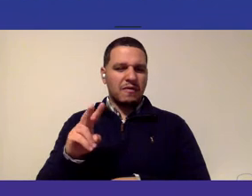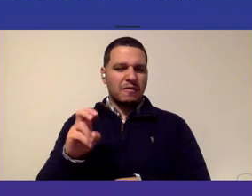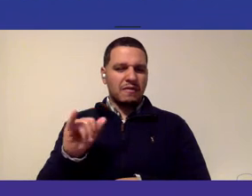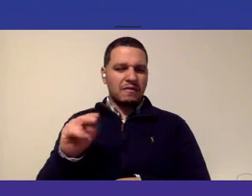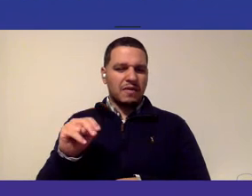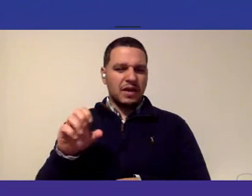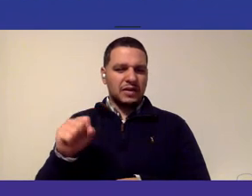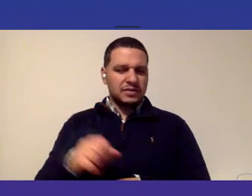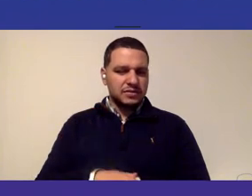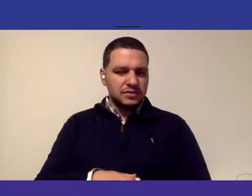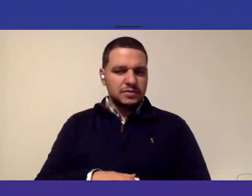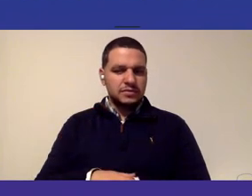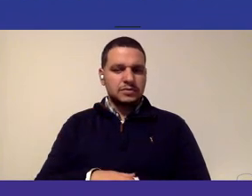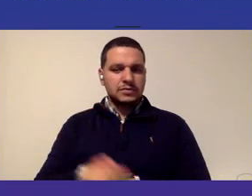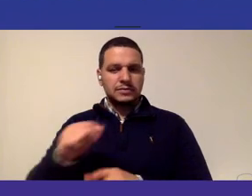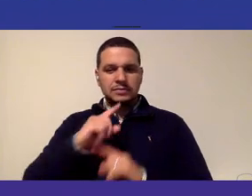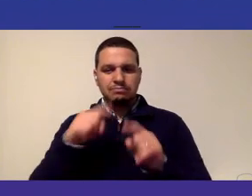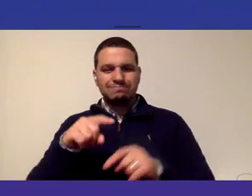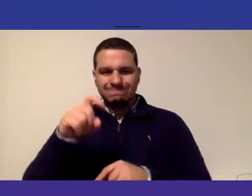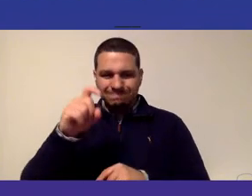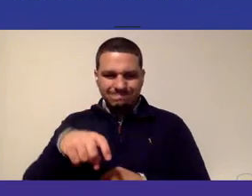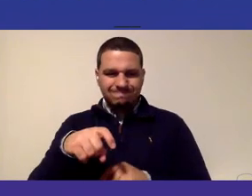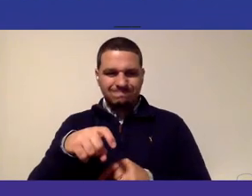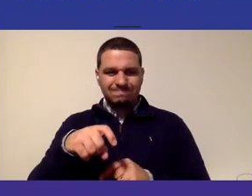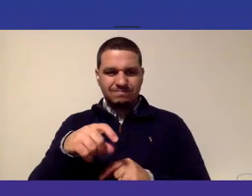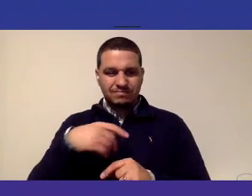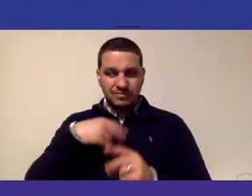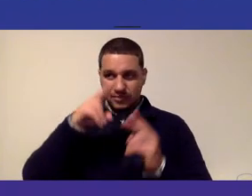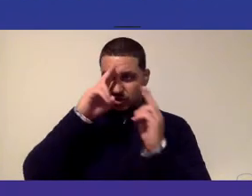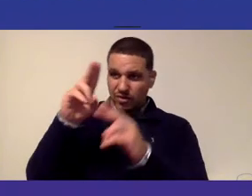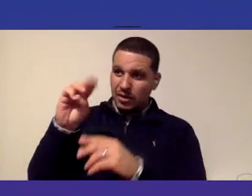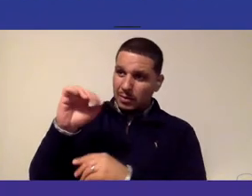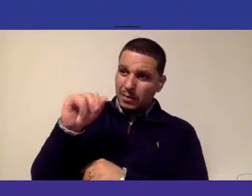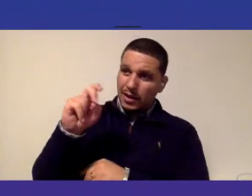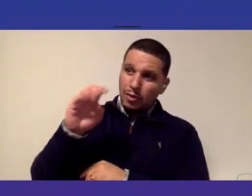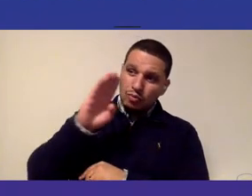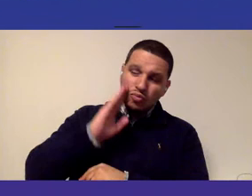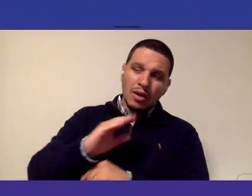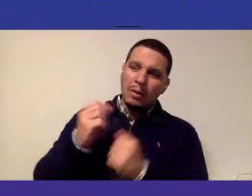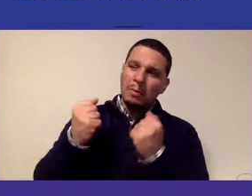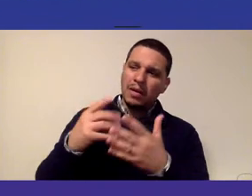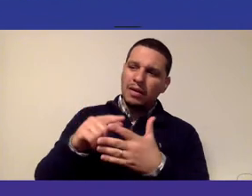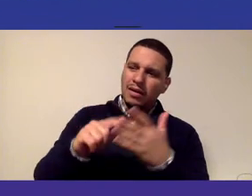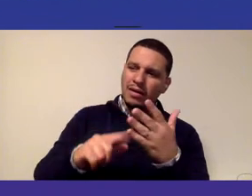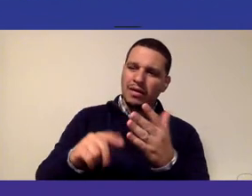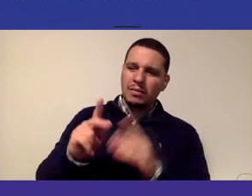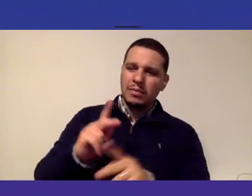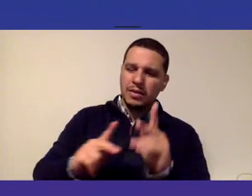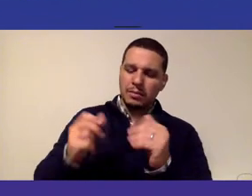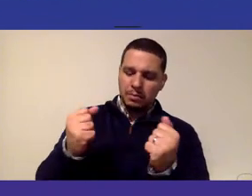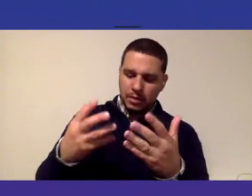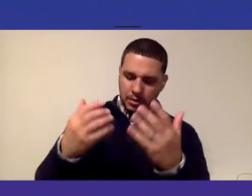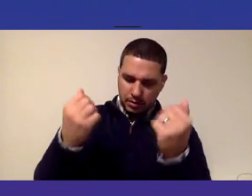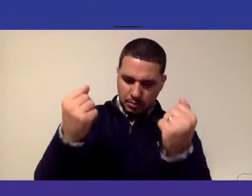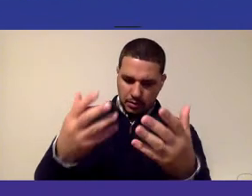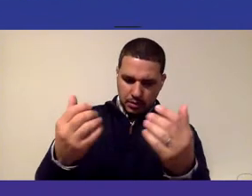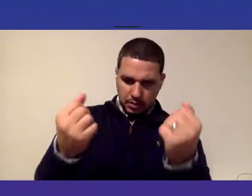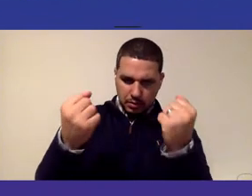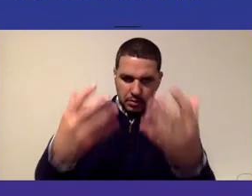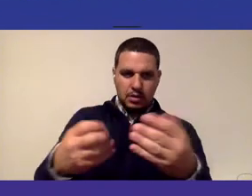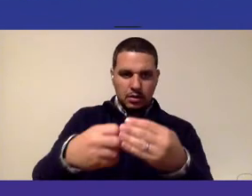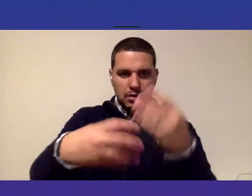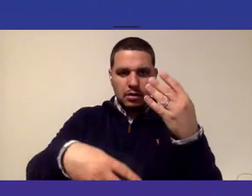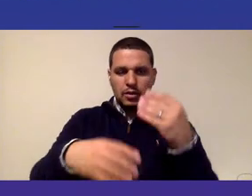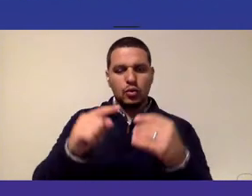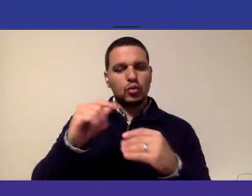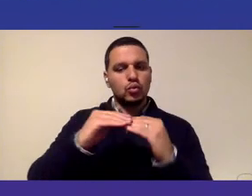a command for what had to be done to honor the life of Mike Brown and the many, many, many, many, many, many, too many